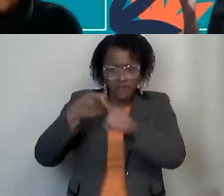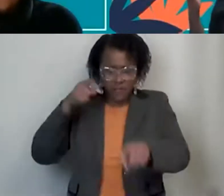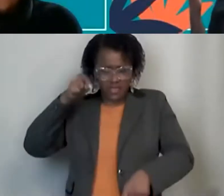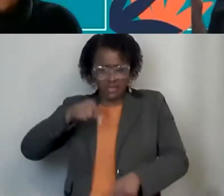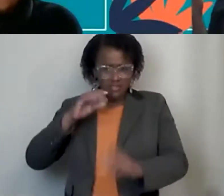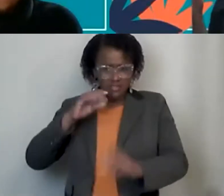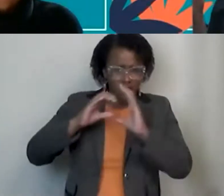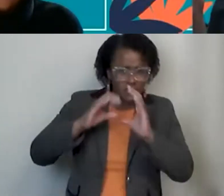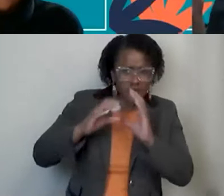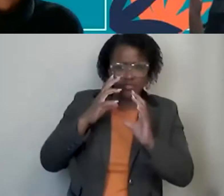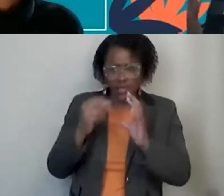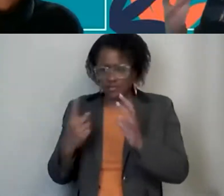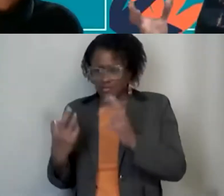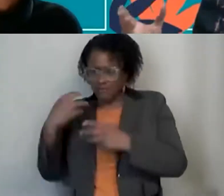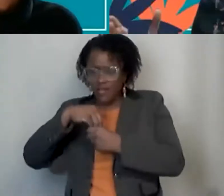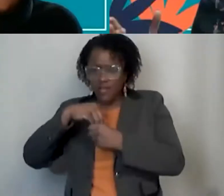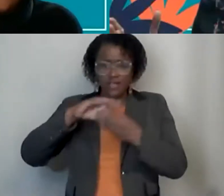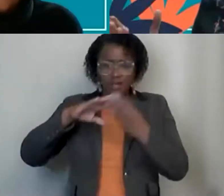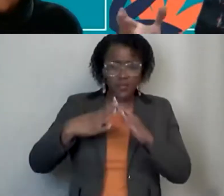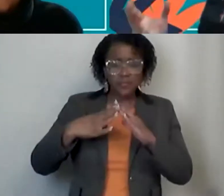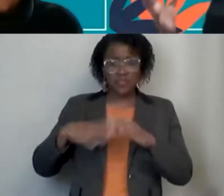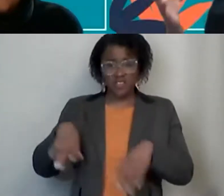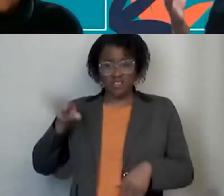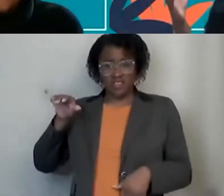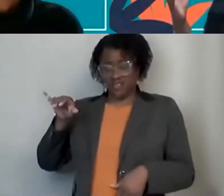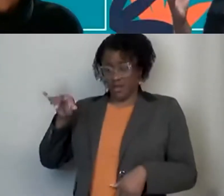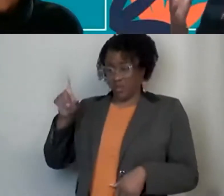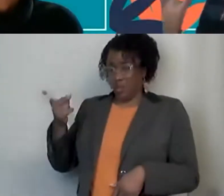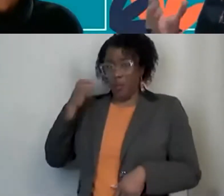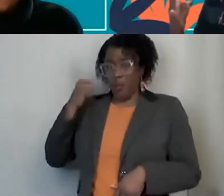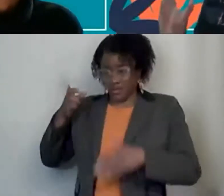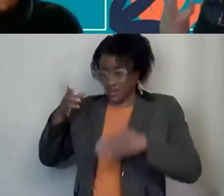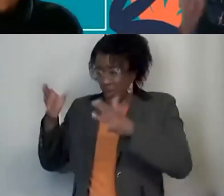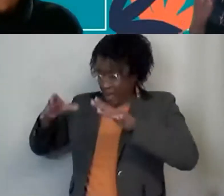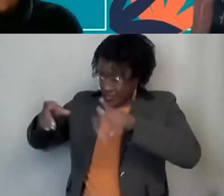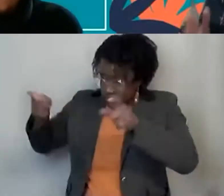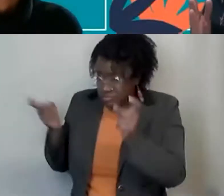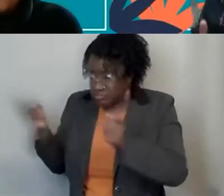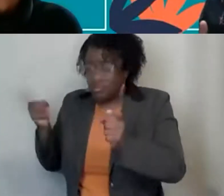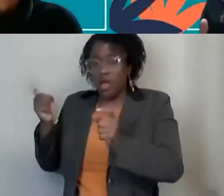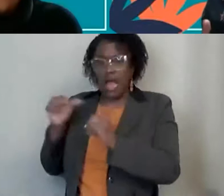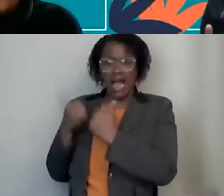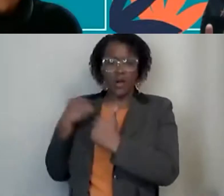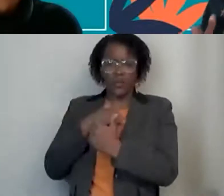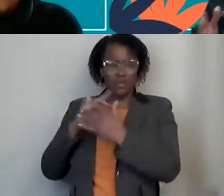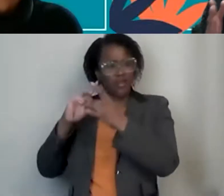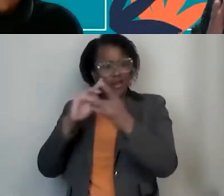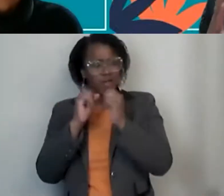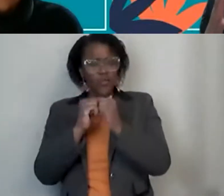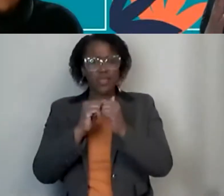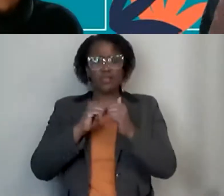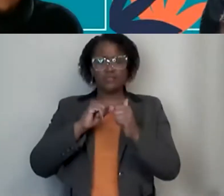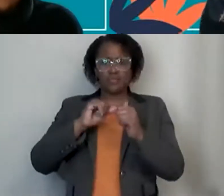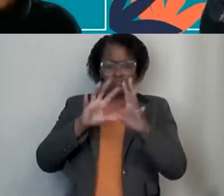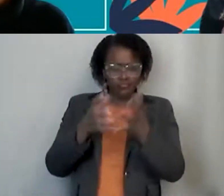I mean, the coloniality of the ways in which we relate to nature, right? Some of